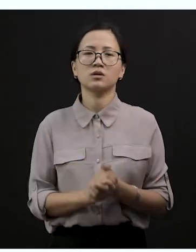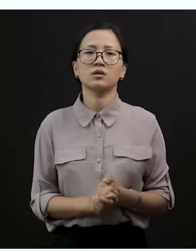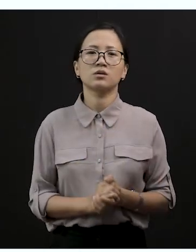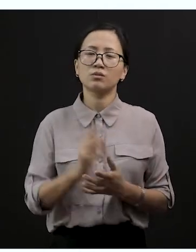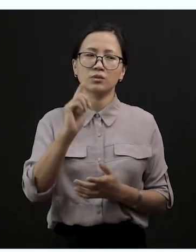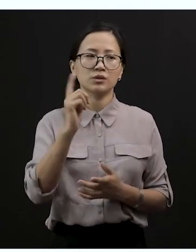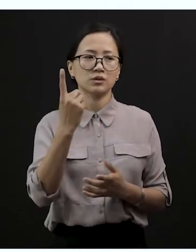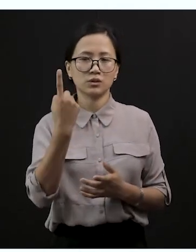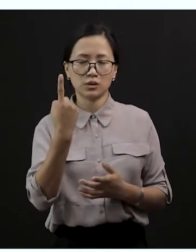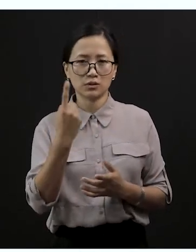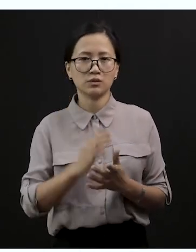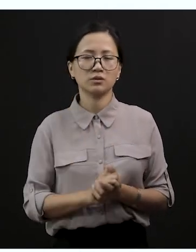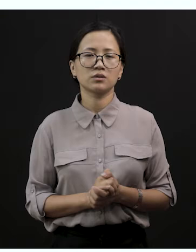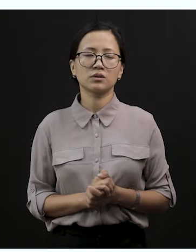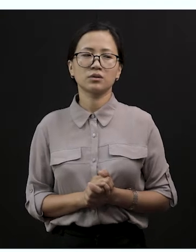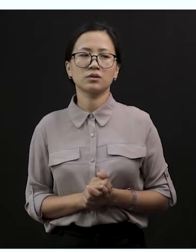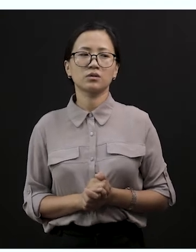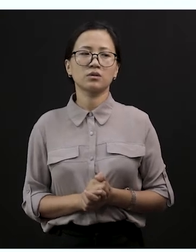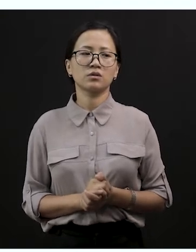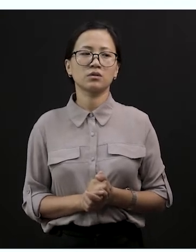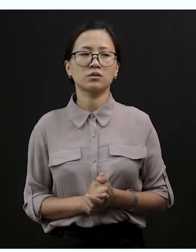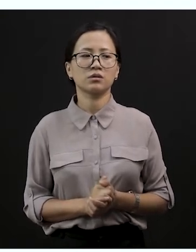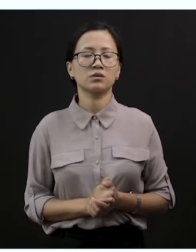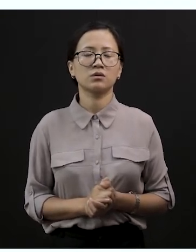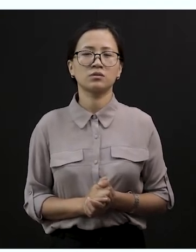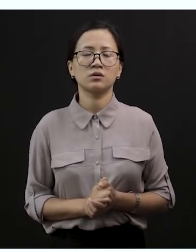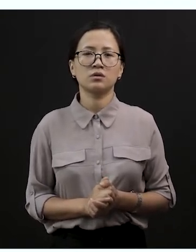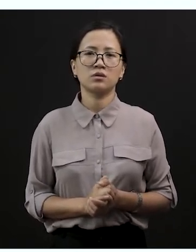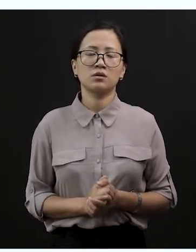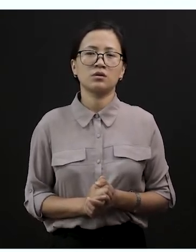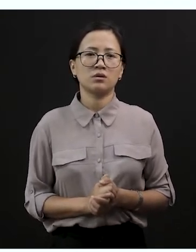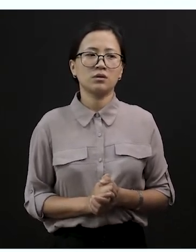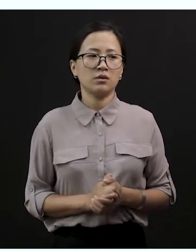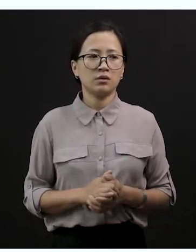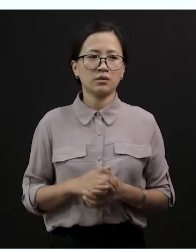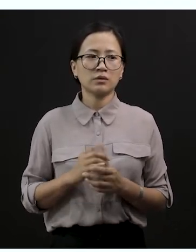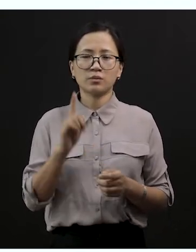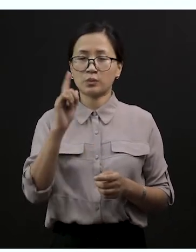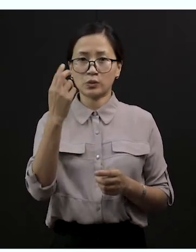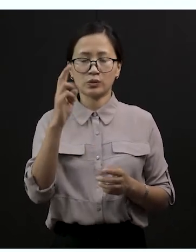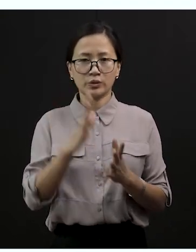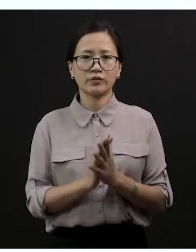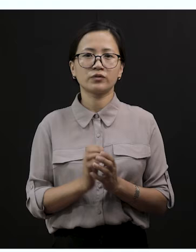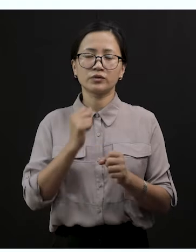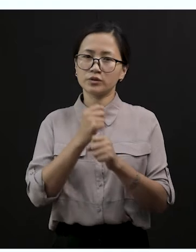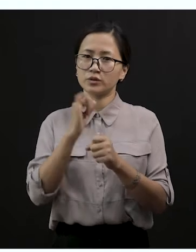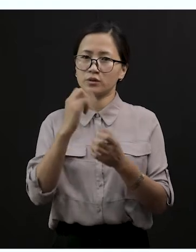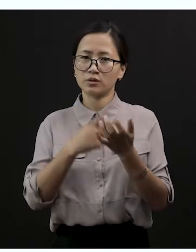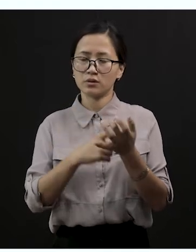G-I-R-L. See, there is no S. That means there is only one girl, and that is singular. But here we have